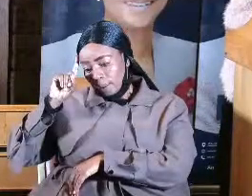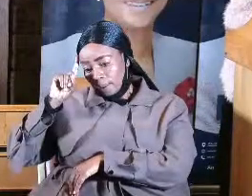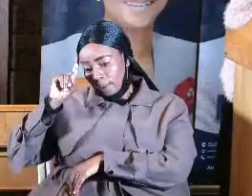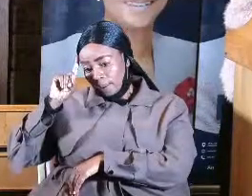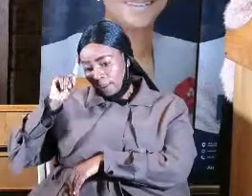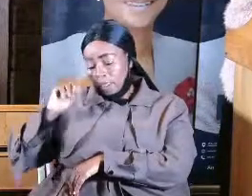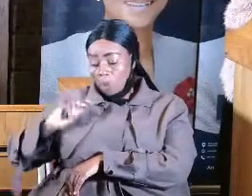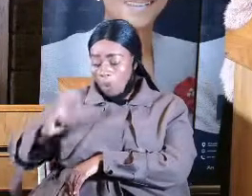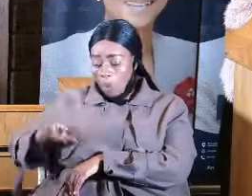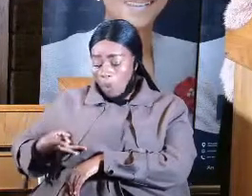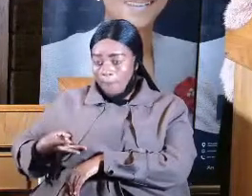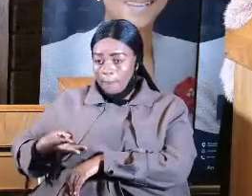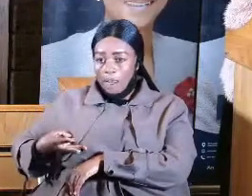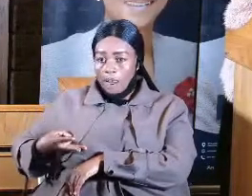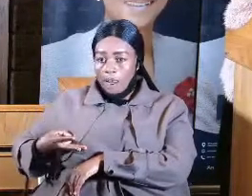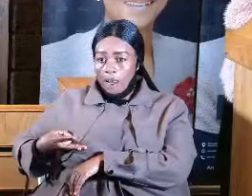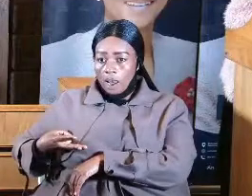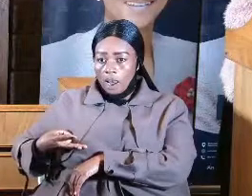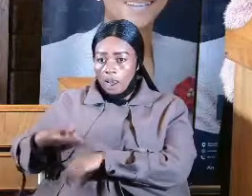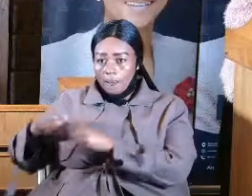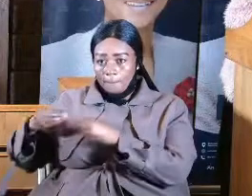women?